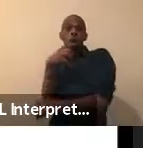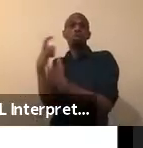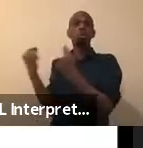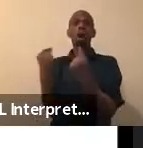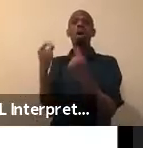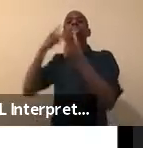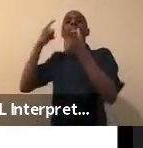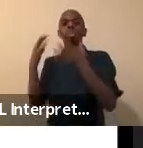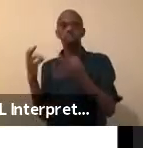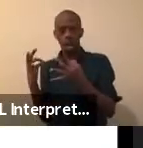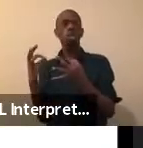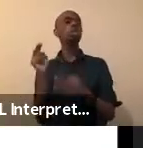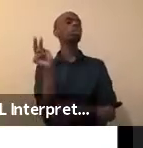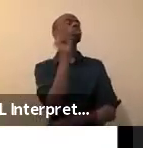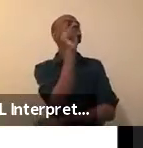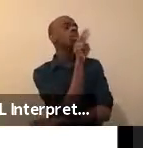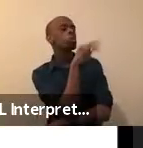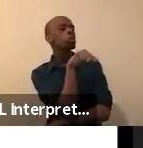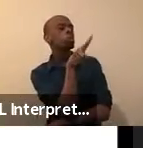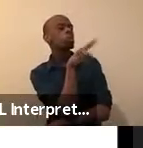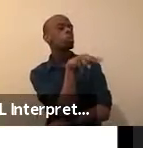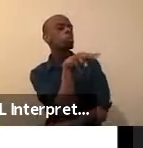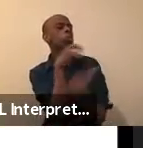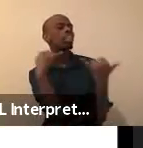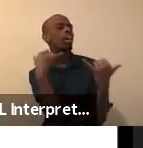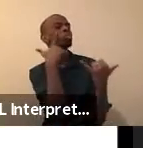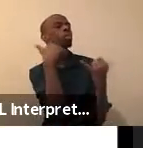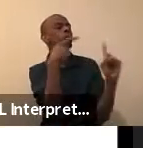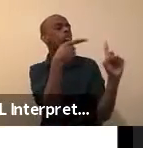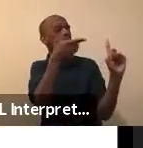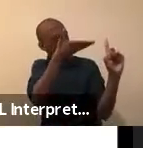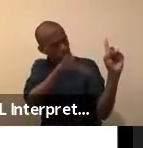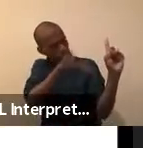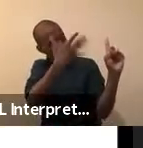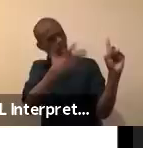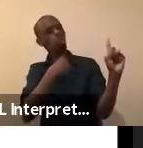being white, which is why you experience this, right?